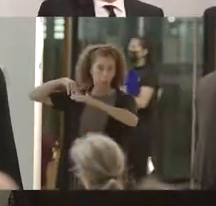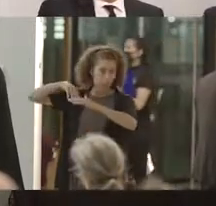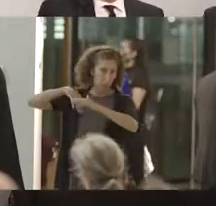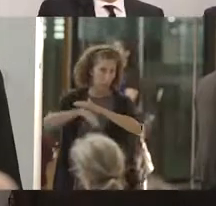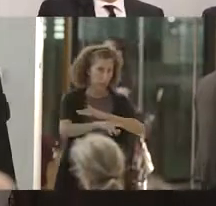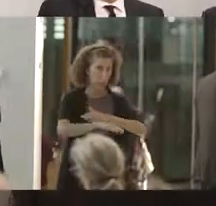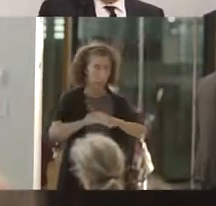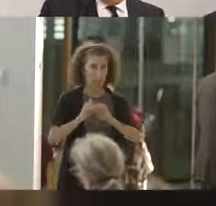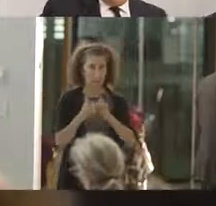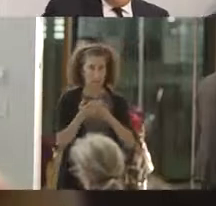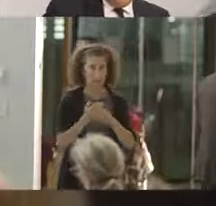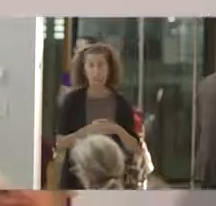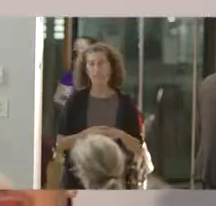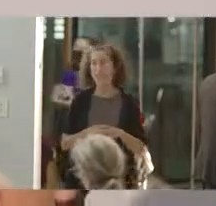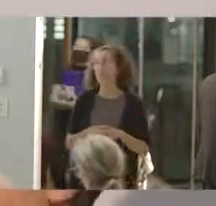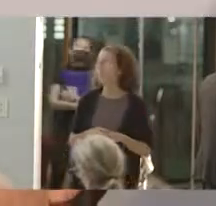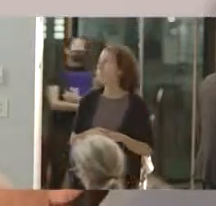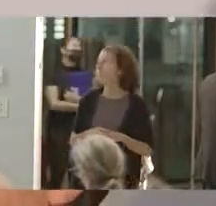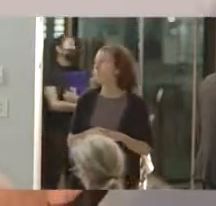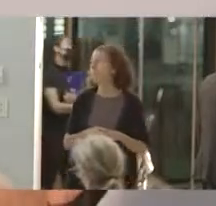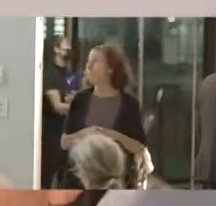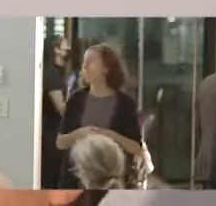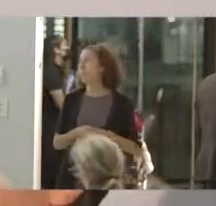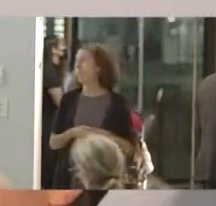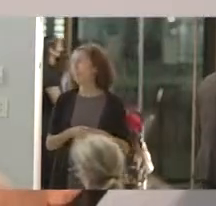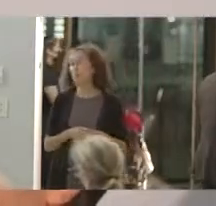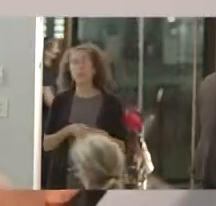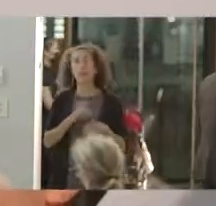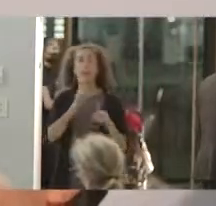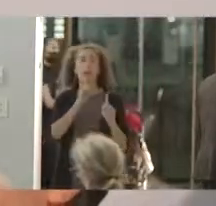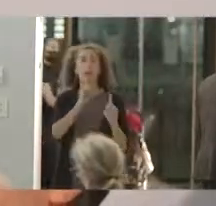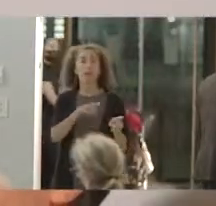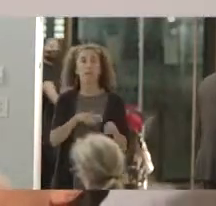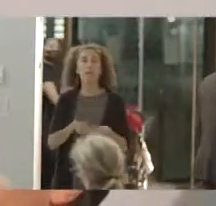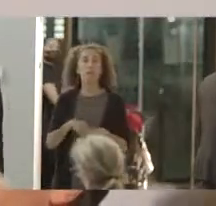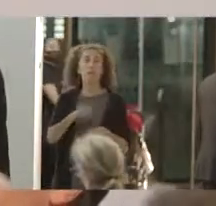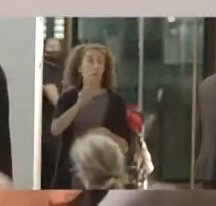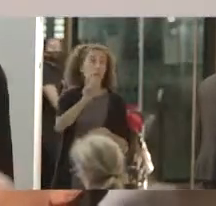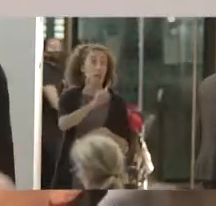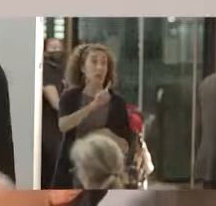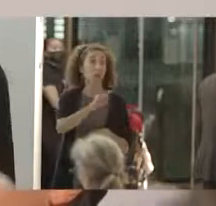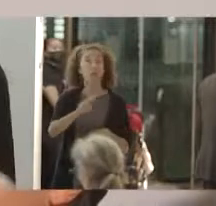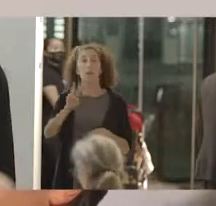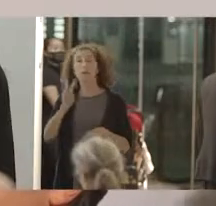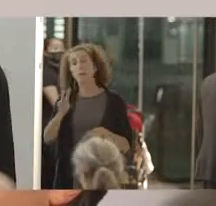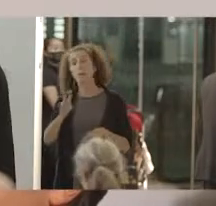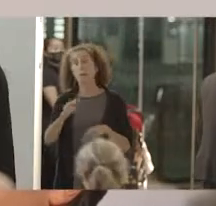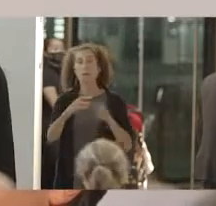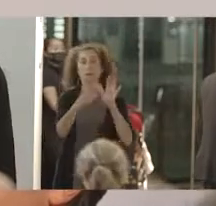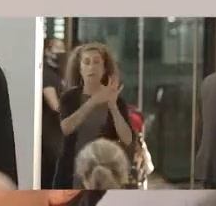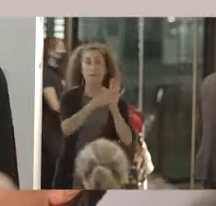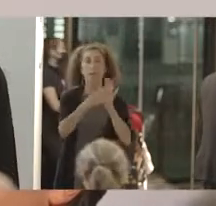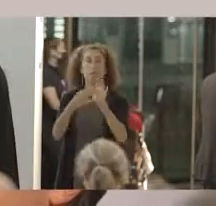As Gwen was saying earlier, the reason why Reach 1 and Reach 2 are configured the way they are is because if